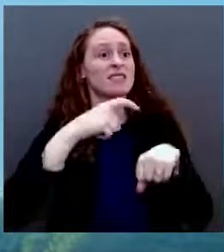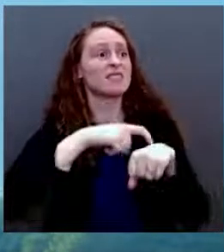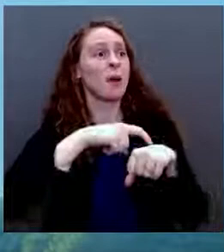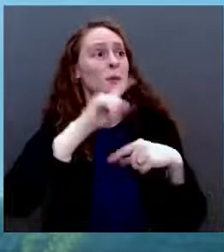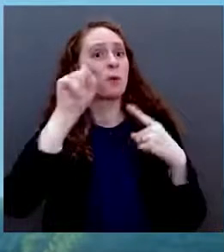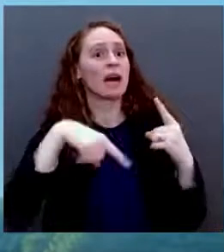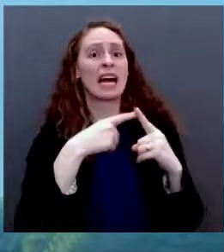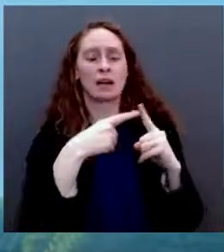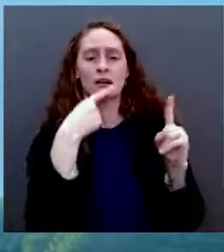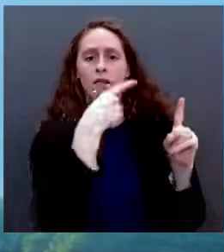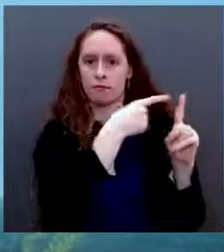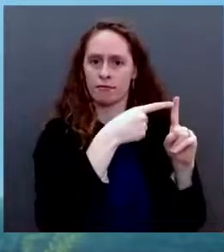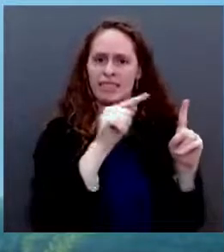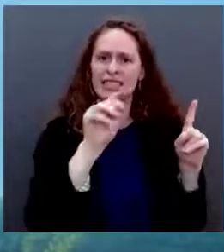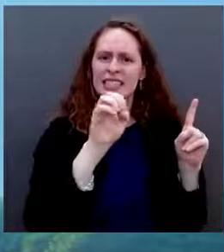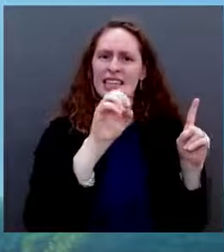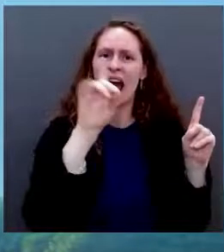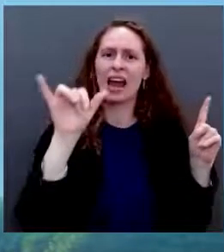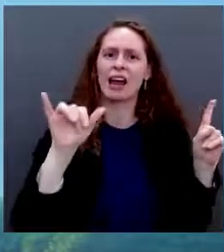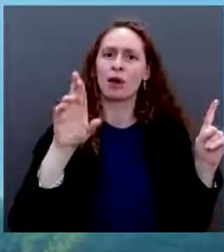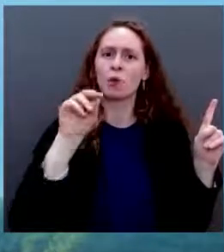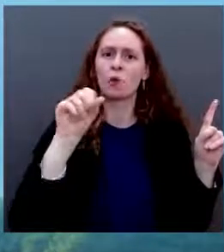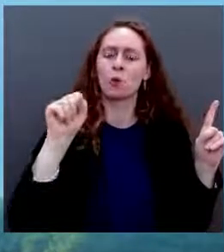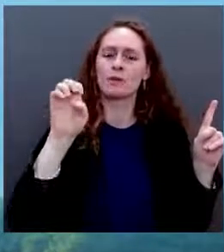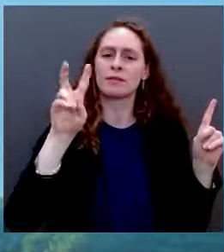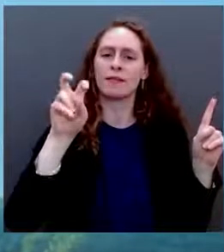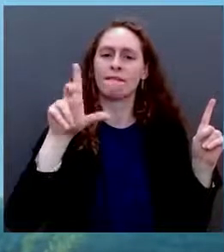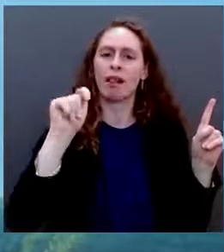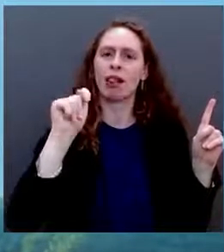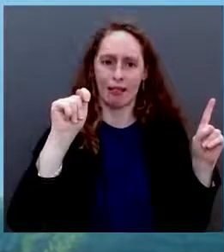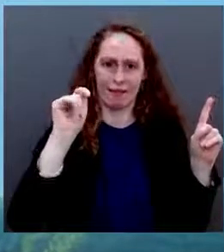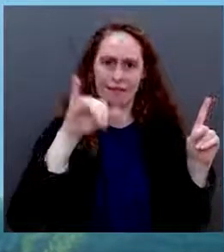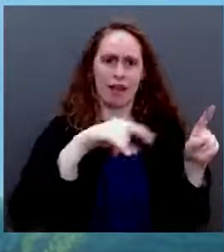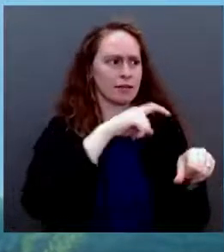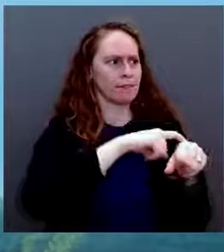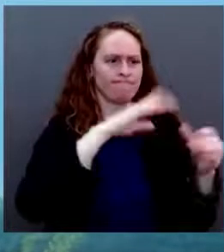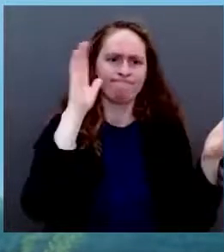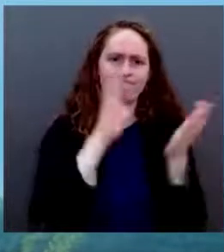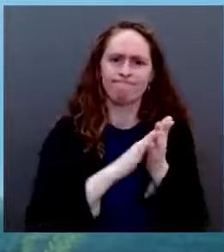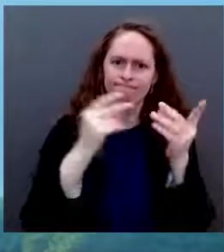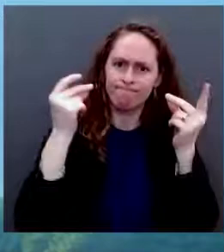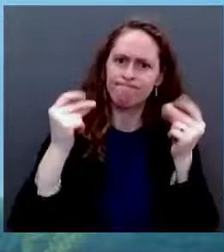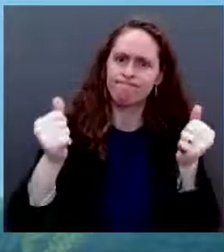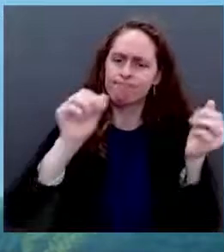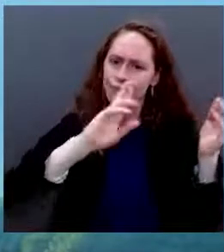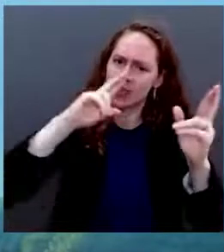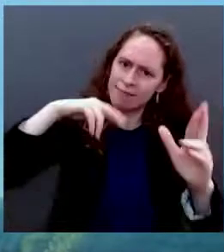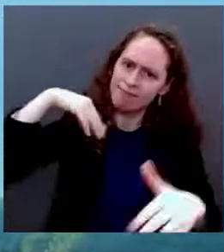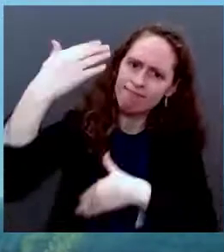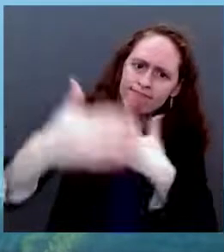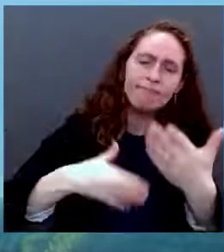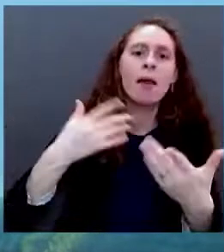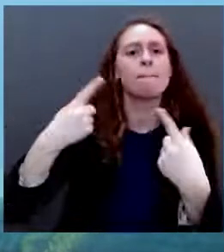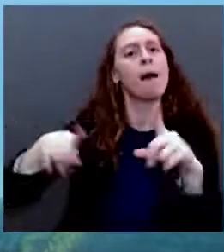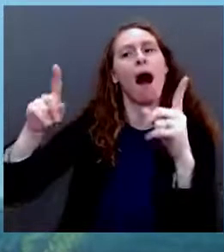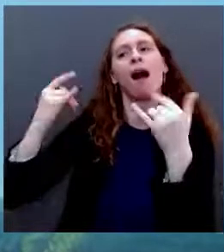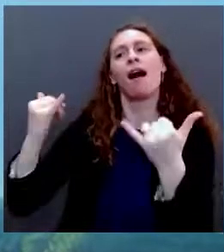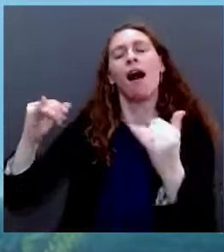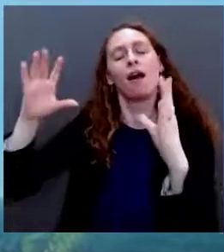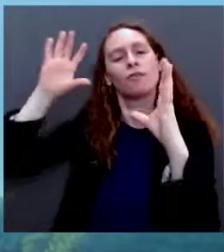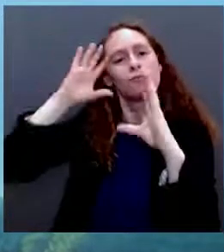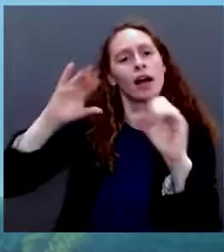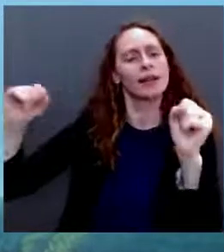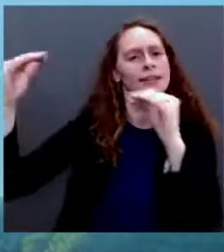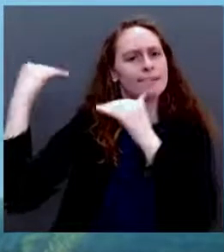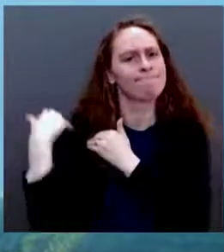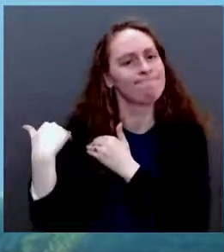big issue. So thank you very much for that. To answer your question, what will it do for me